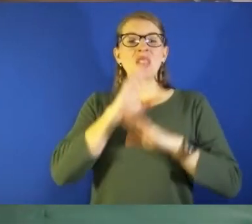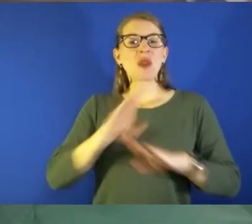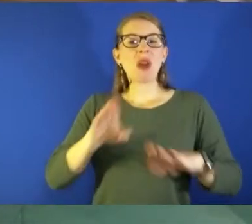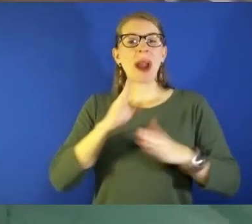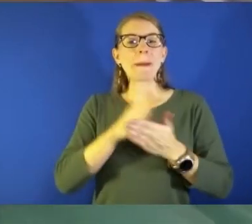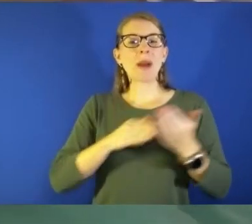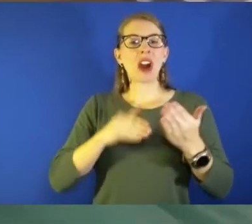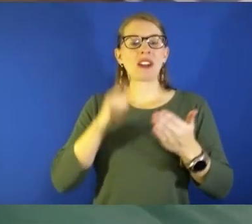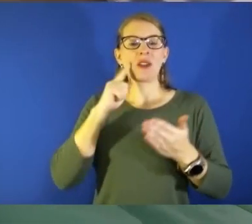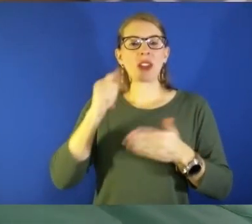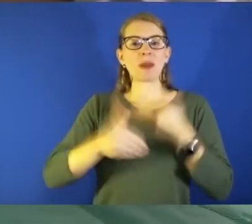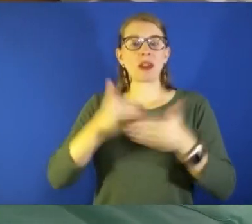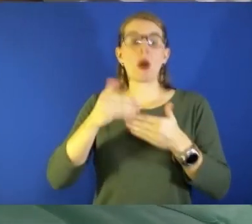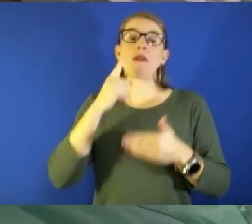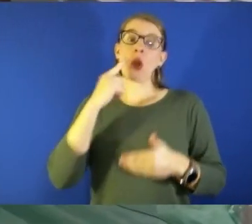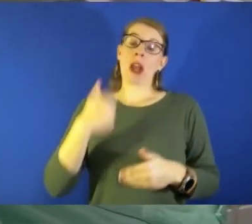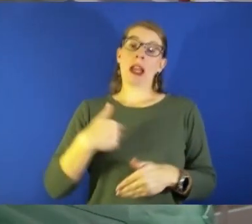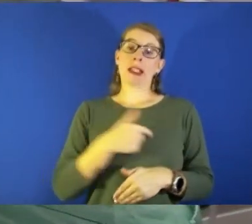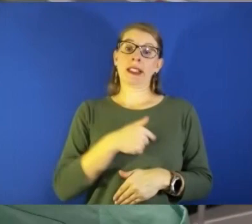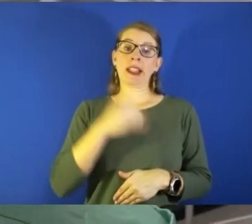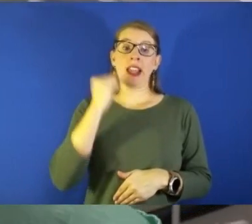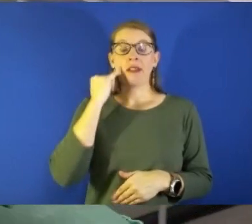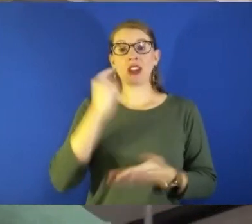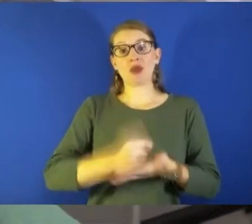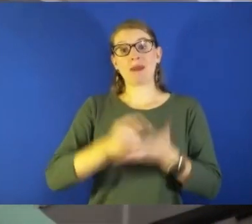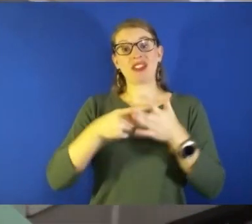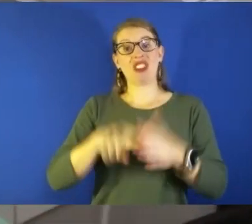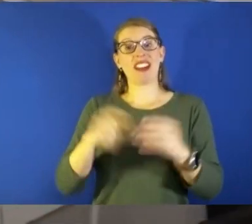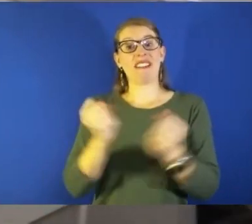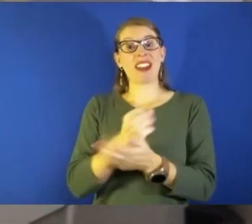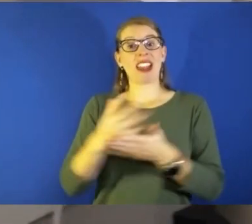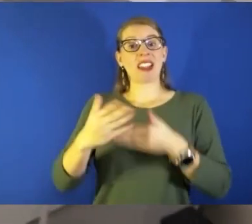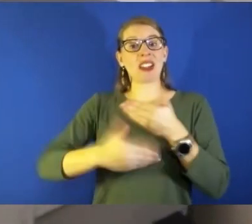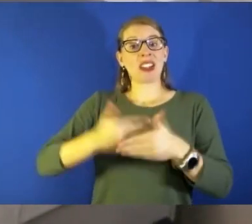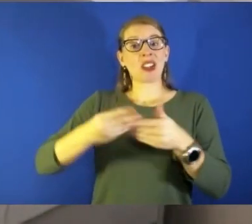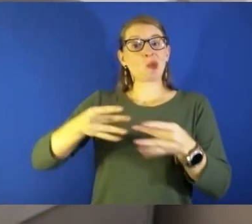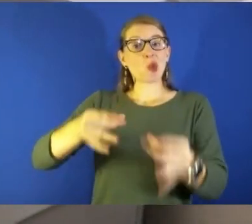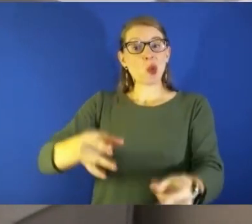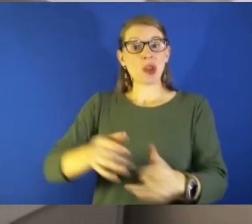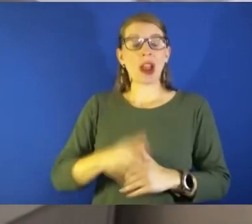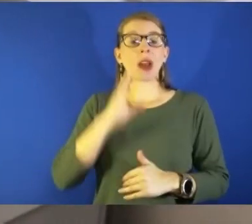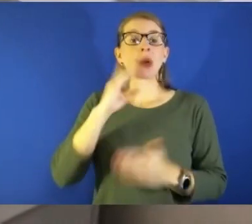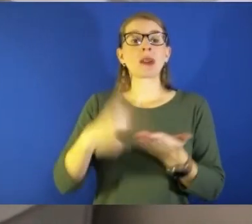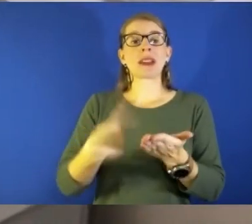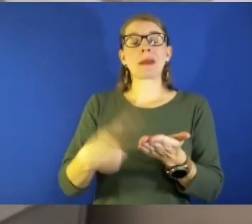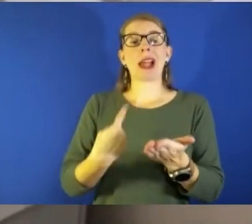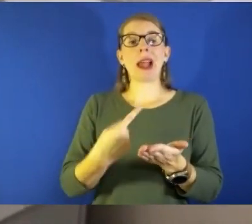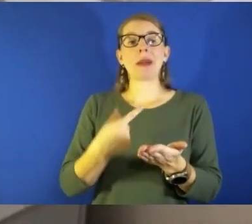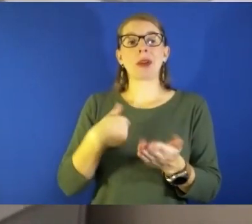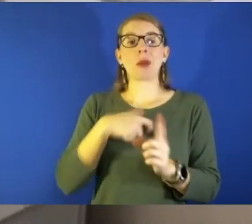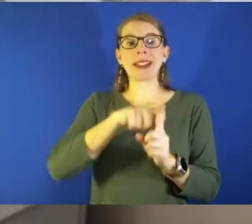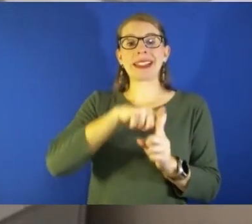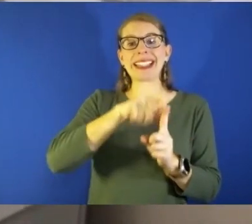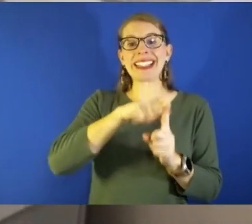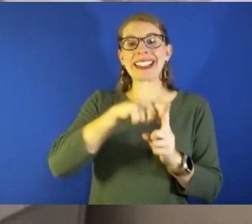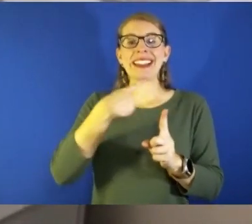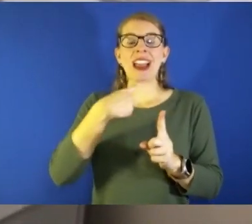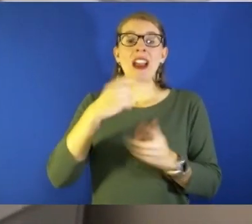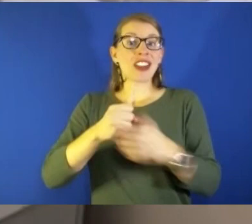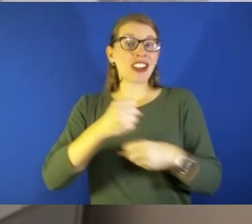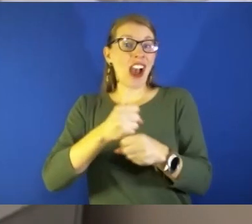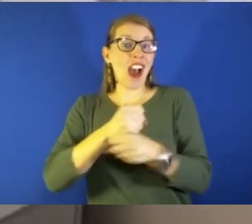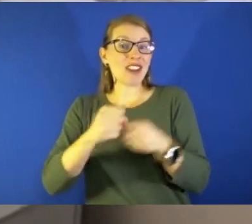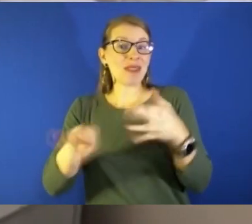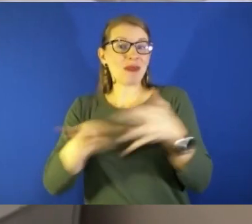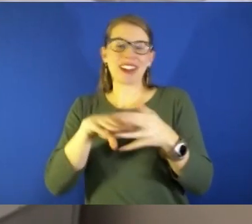least for us, as long as we get the treatment started and everything's going well. And they'll sometimes tease and say it's coffee break time, but we just stay right out here outside the